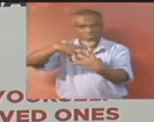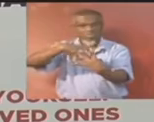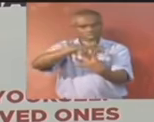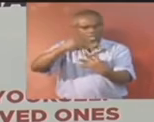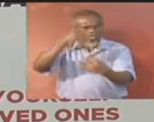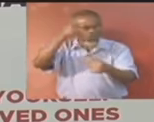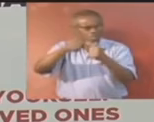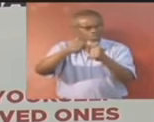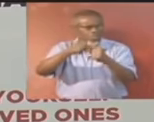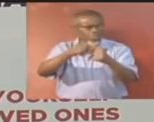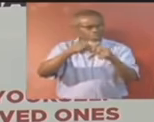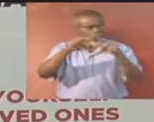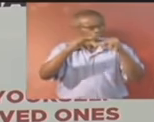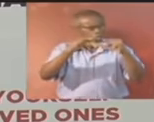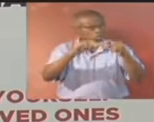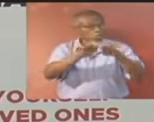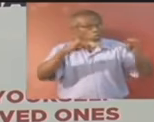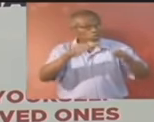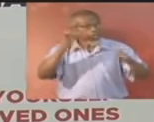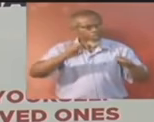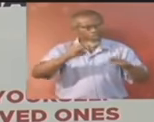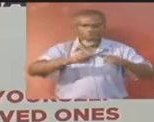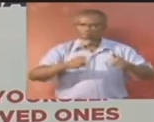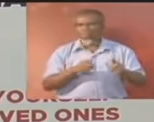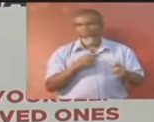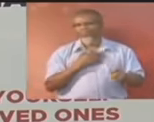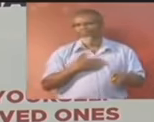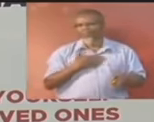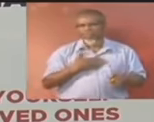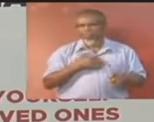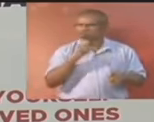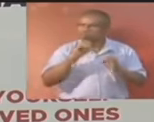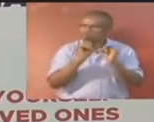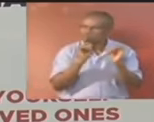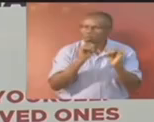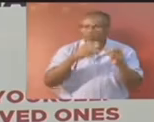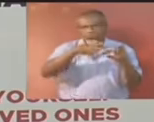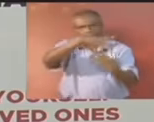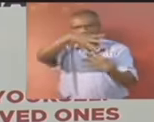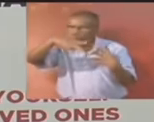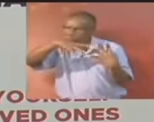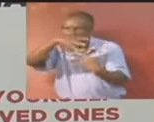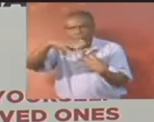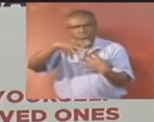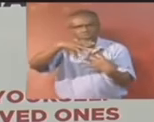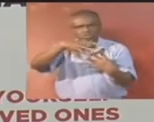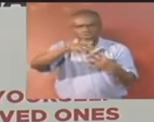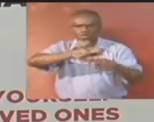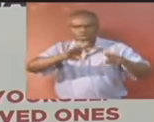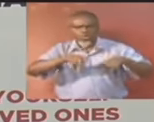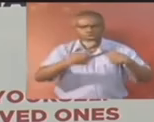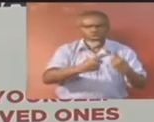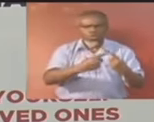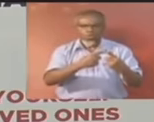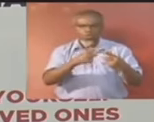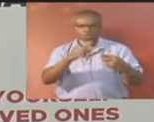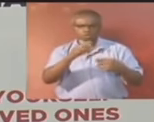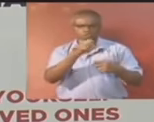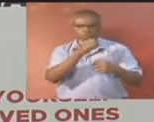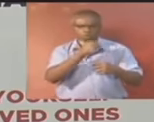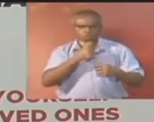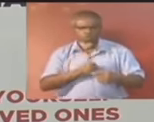places. These are not social places. Don't go with your friend to the supermarket. Don't go with your elderly relative who does not